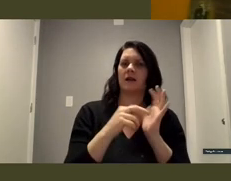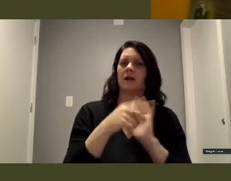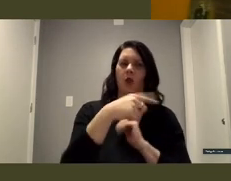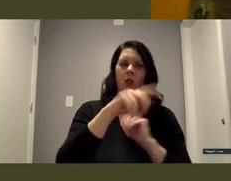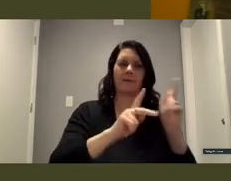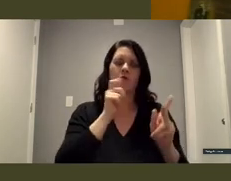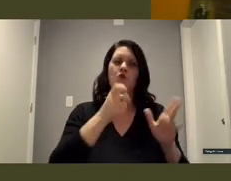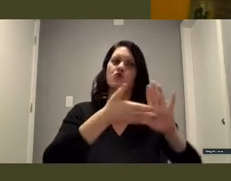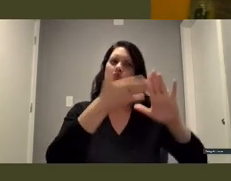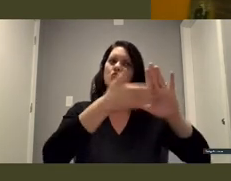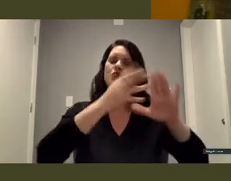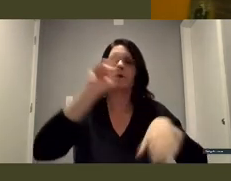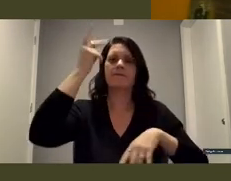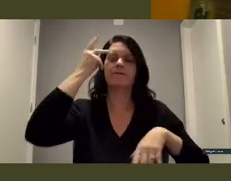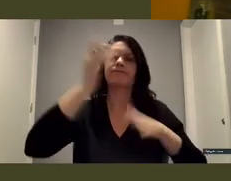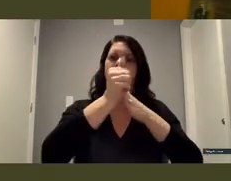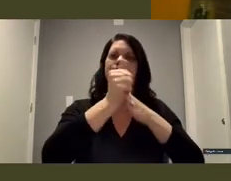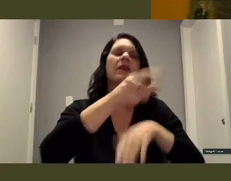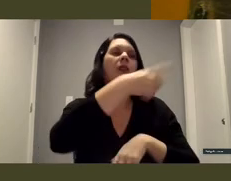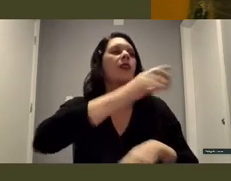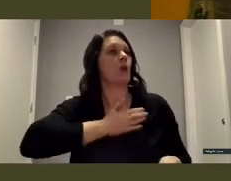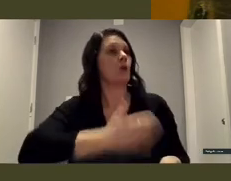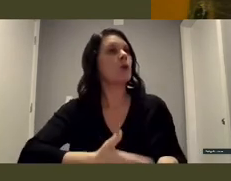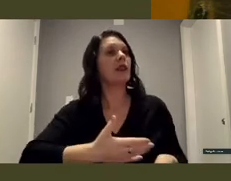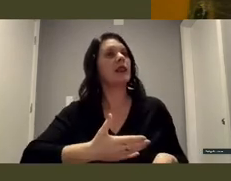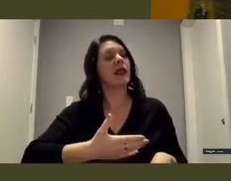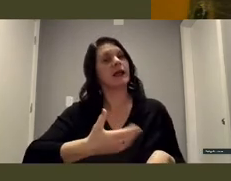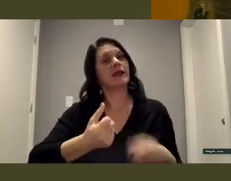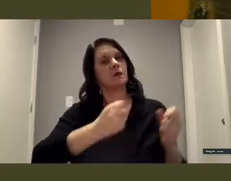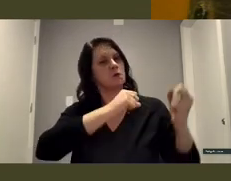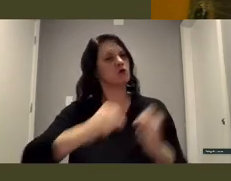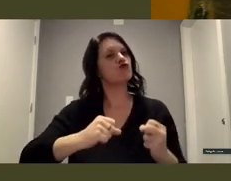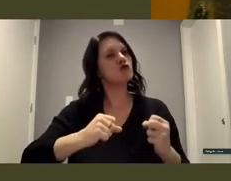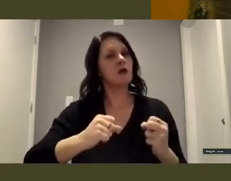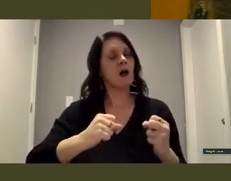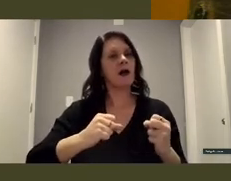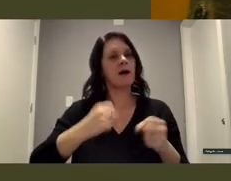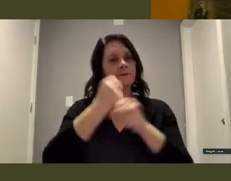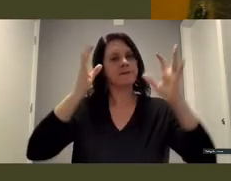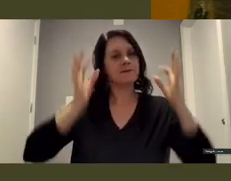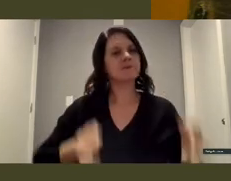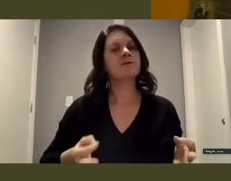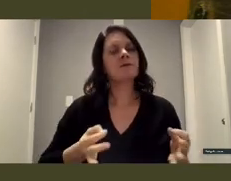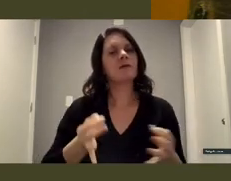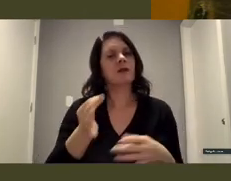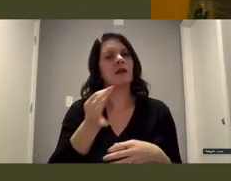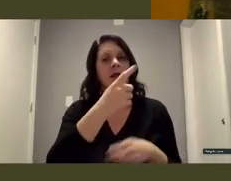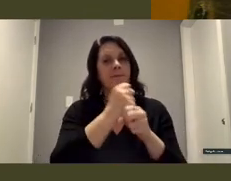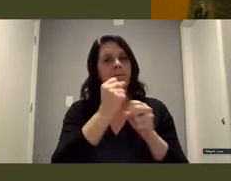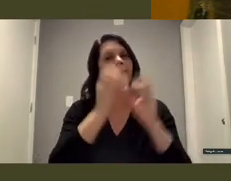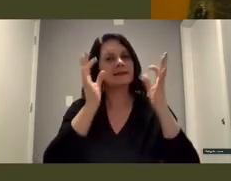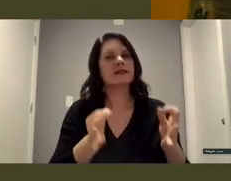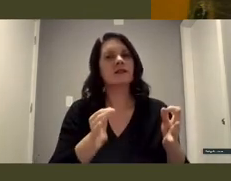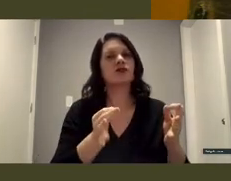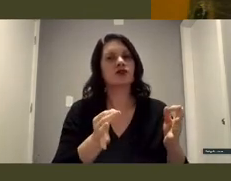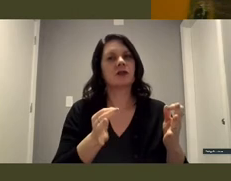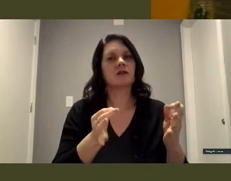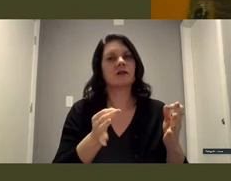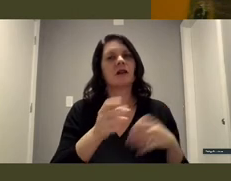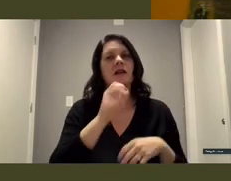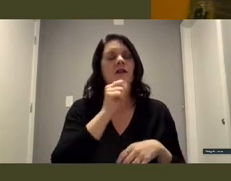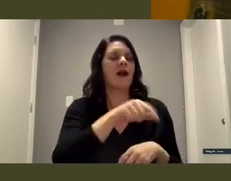willing to take these bold steps and address some of these systemic issues that rise above the shoulders of